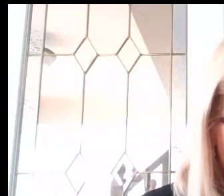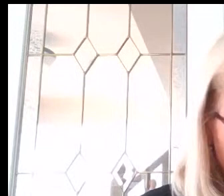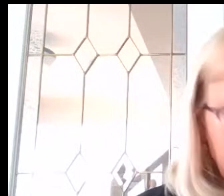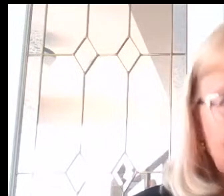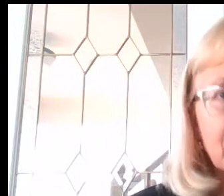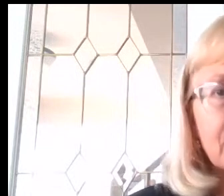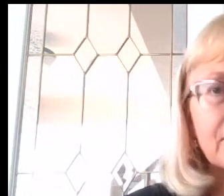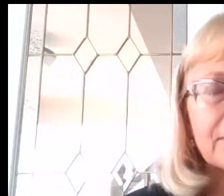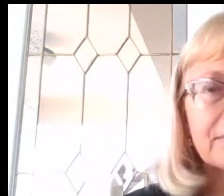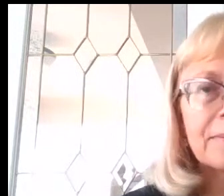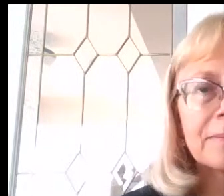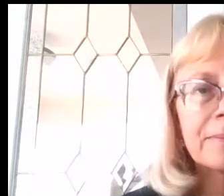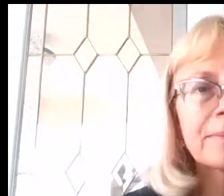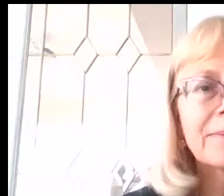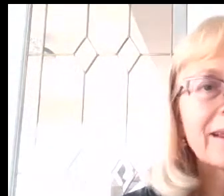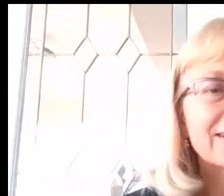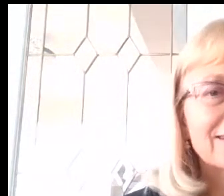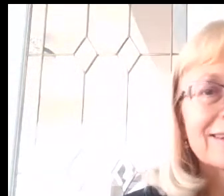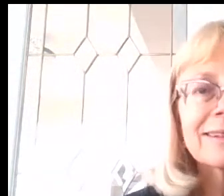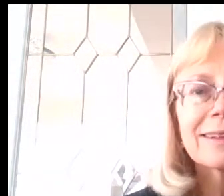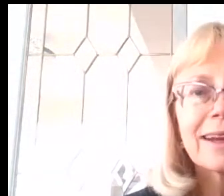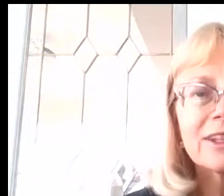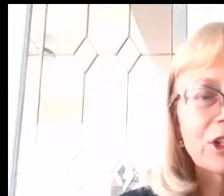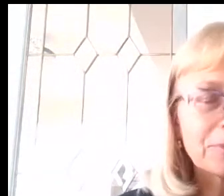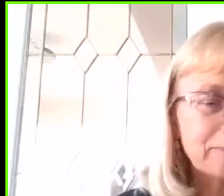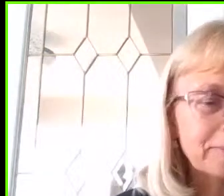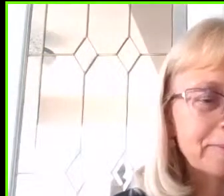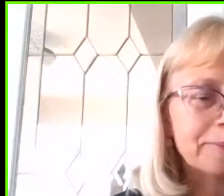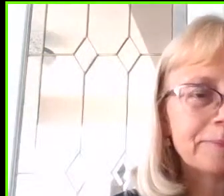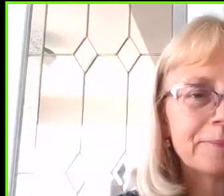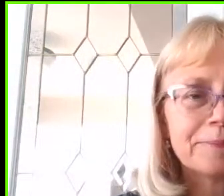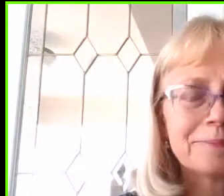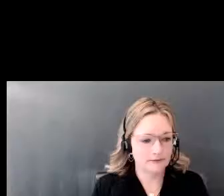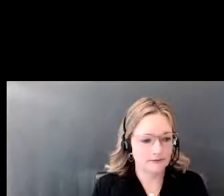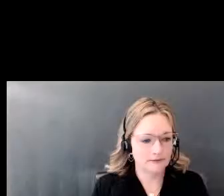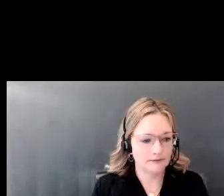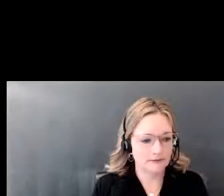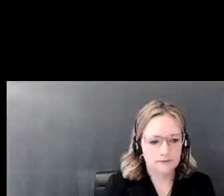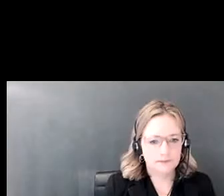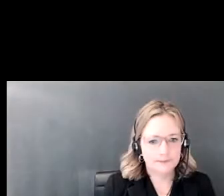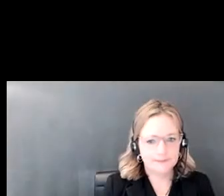hi everyone hi chair